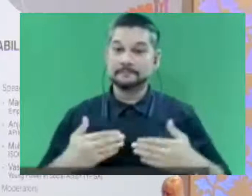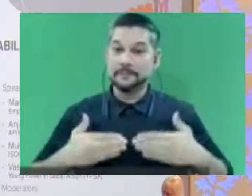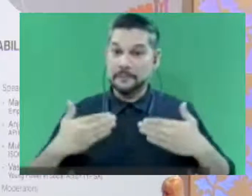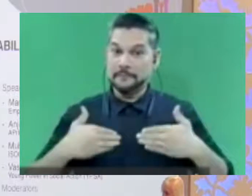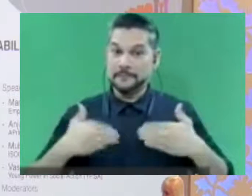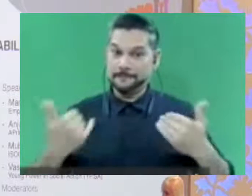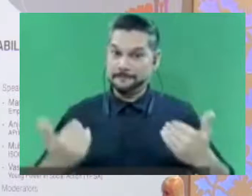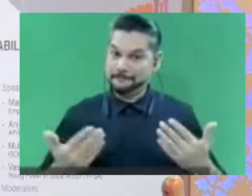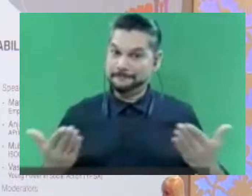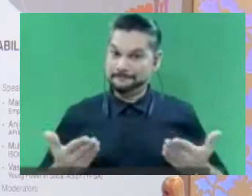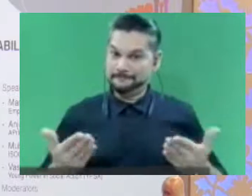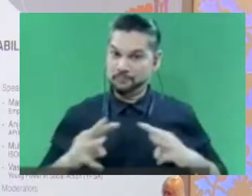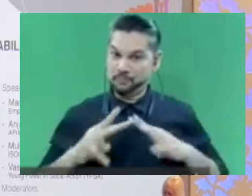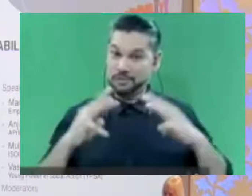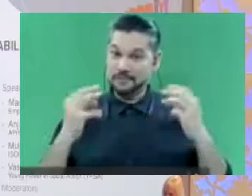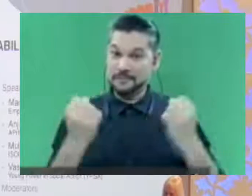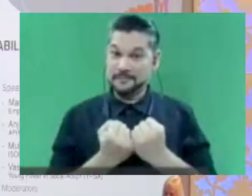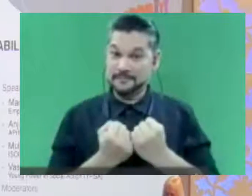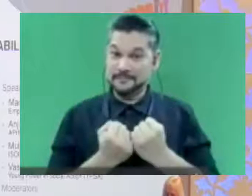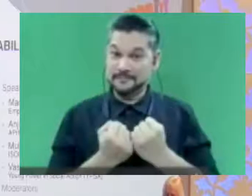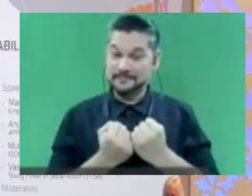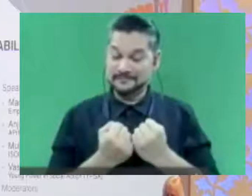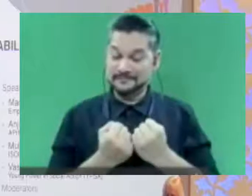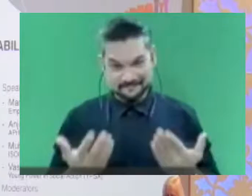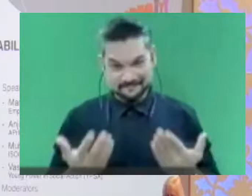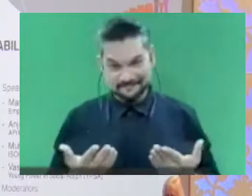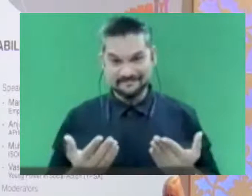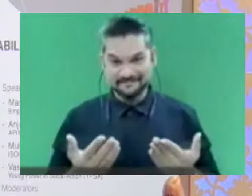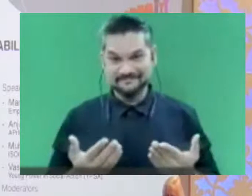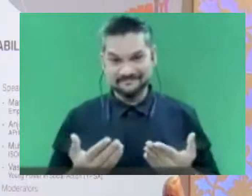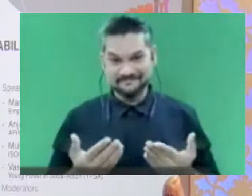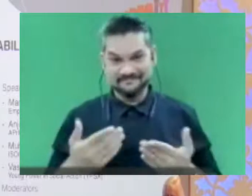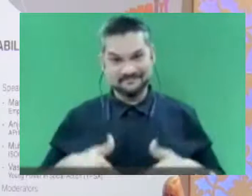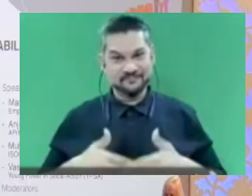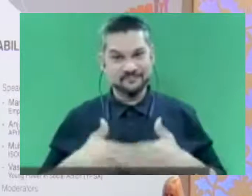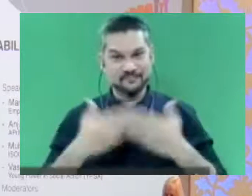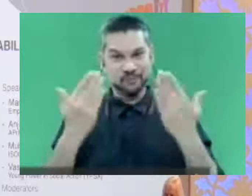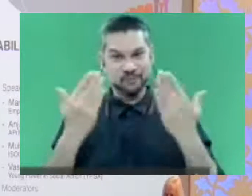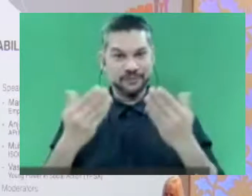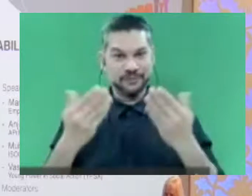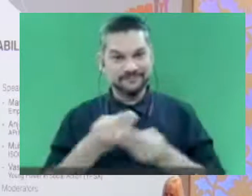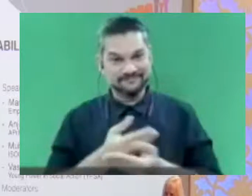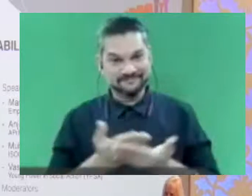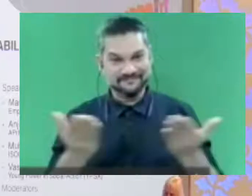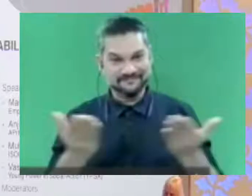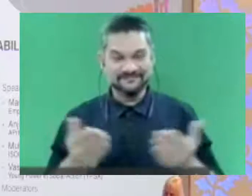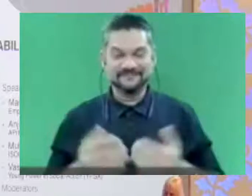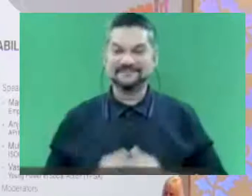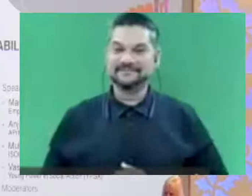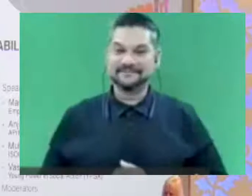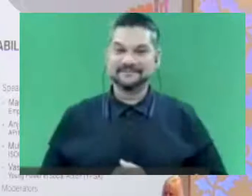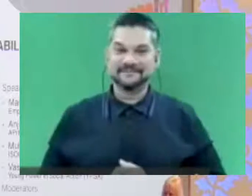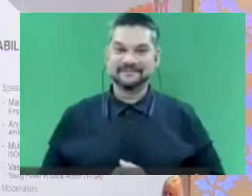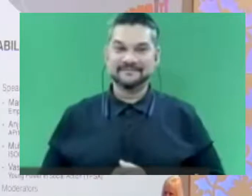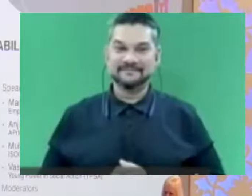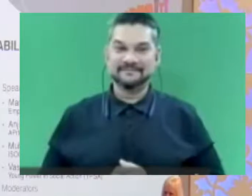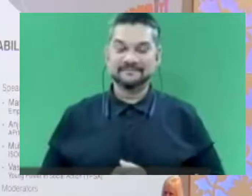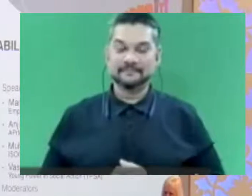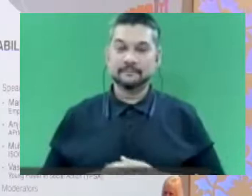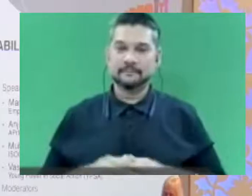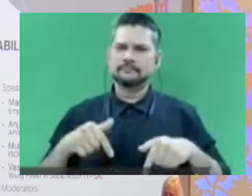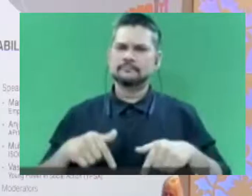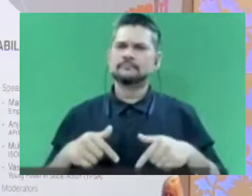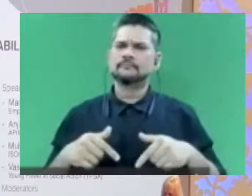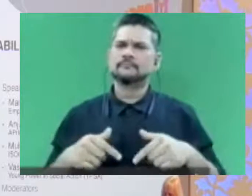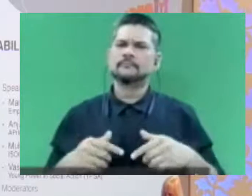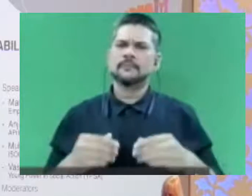this workshop, this session to you this morning. And it's looking at how we can strengthen